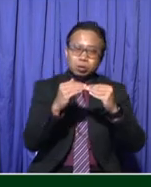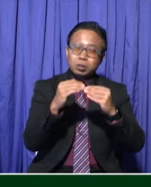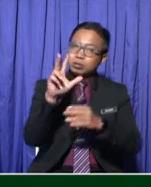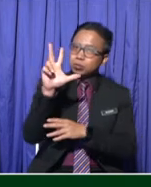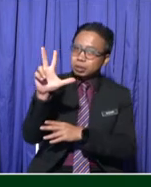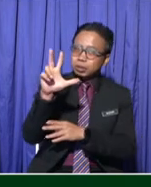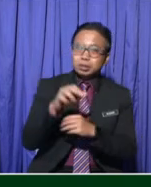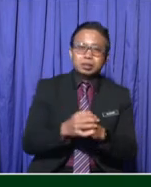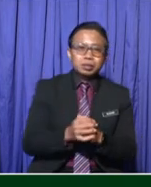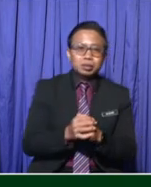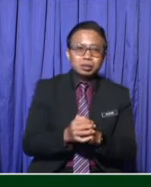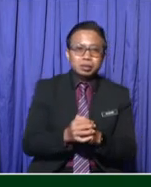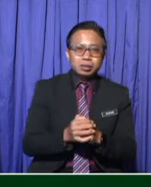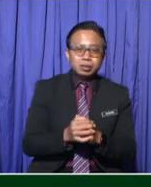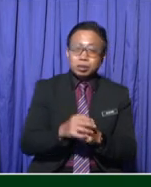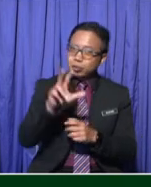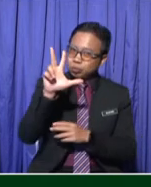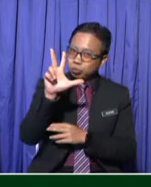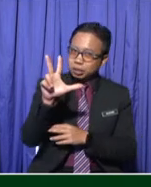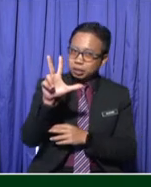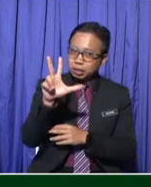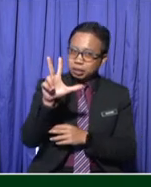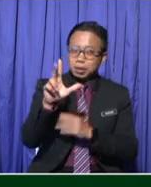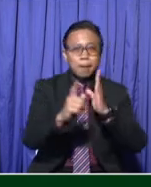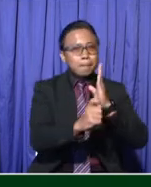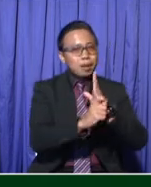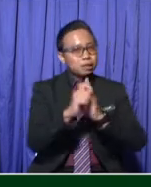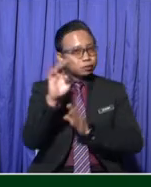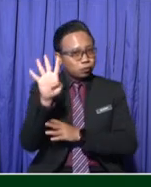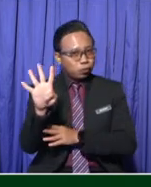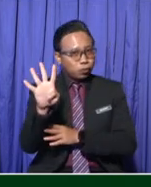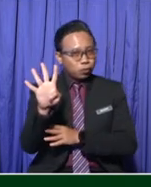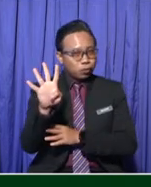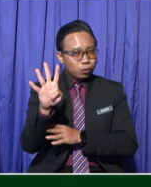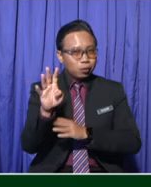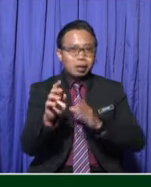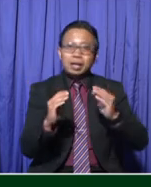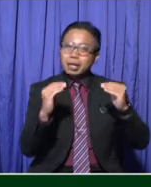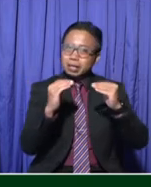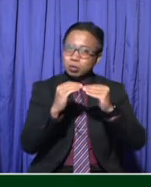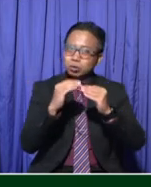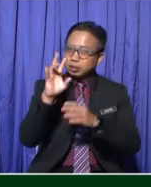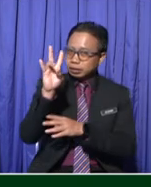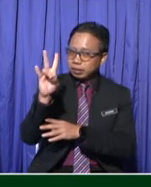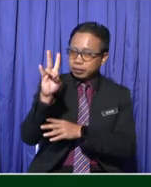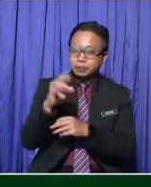3. 3 plus 4 equals 7.